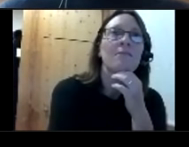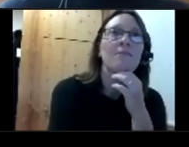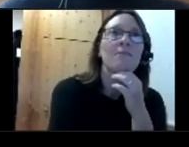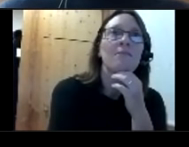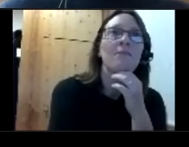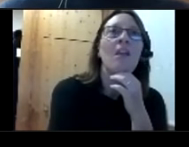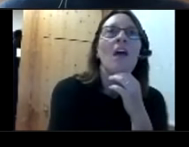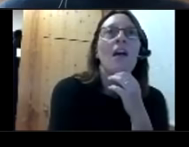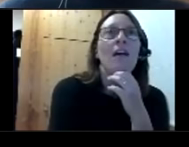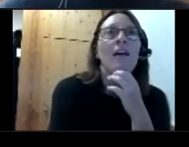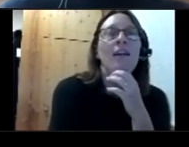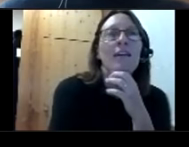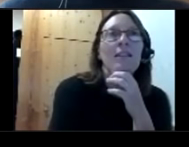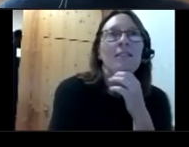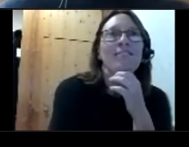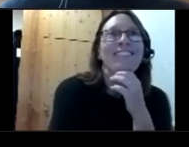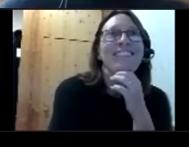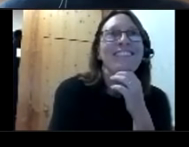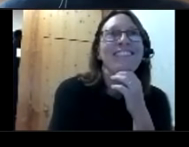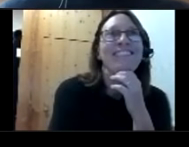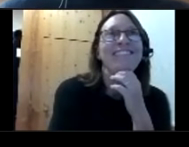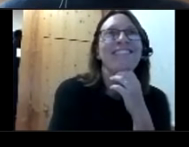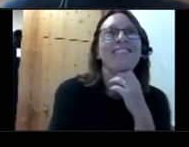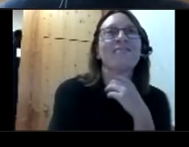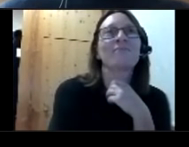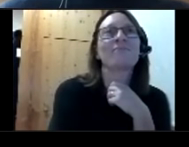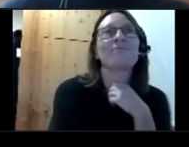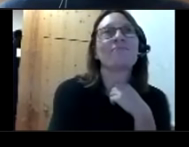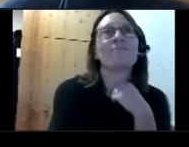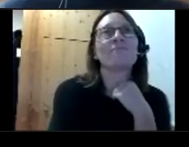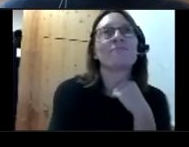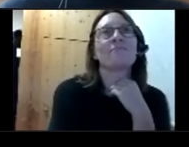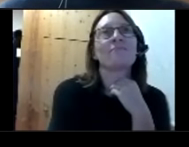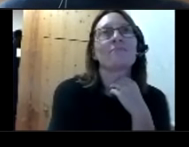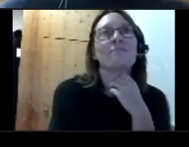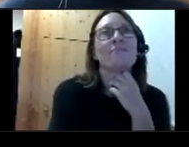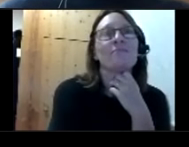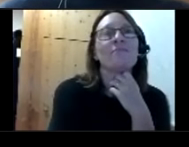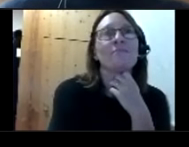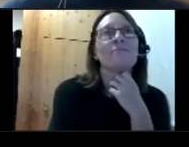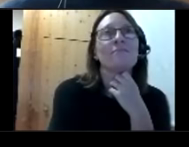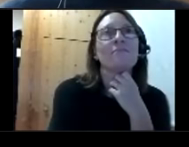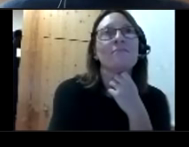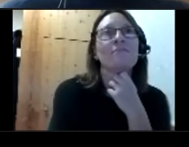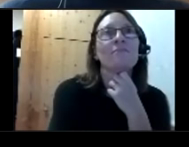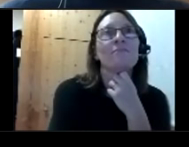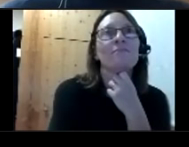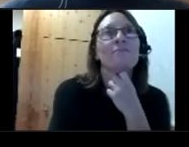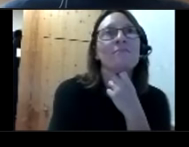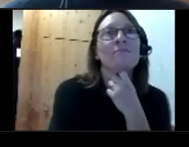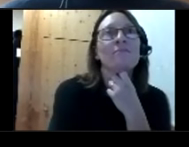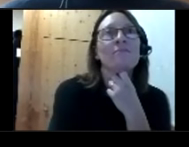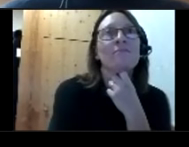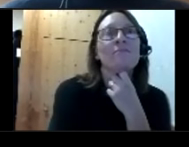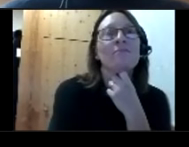know about. Obviously, the robot-driven ones, the AI ones that are built into PowerPoint and Zoom, the software we're using here, had